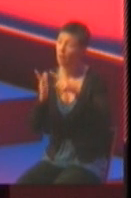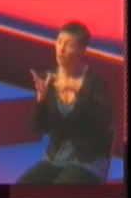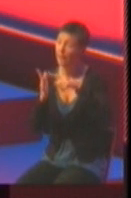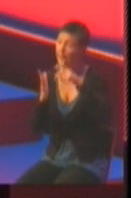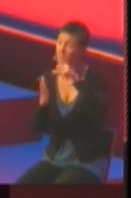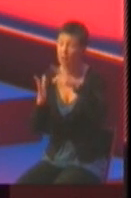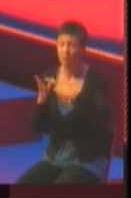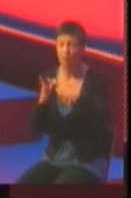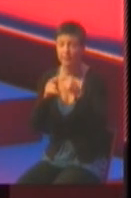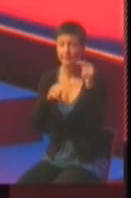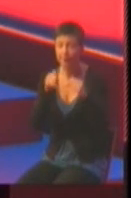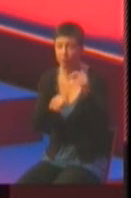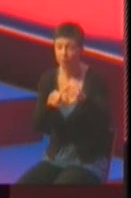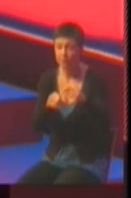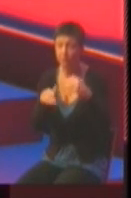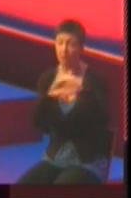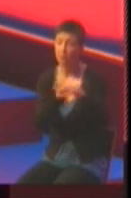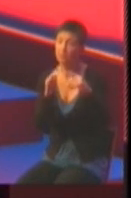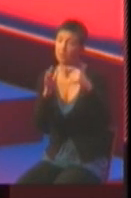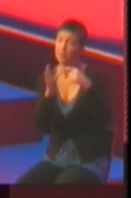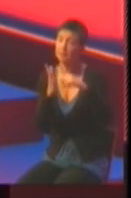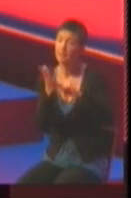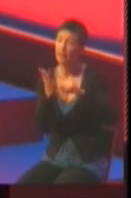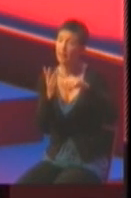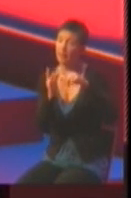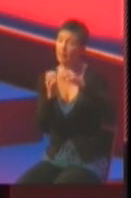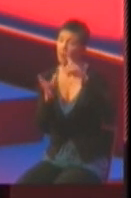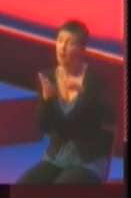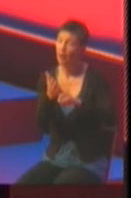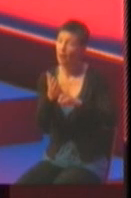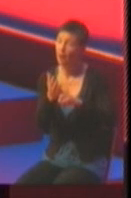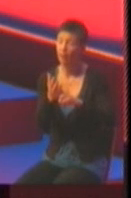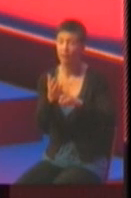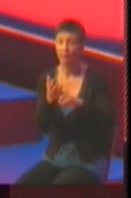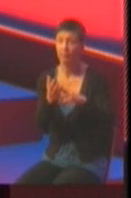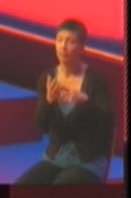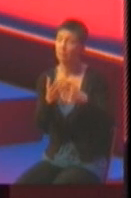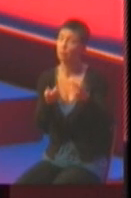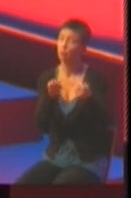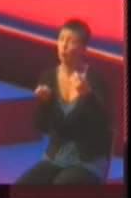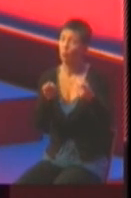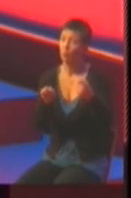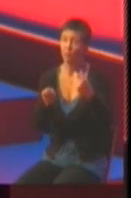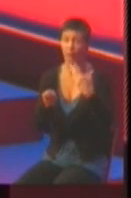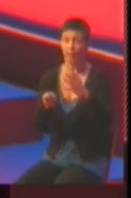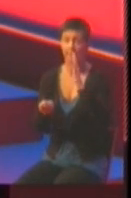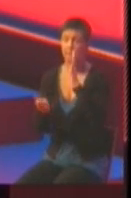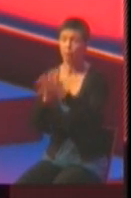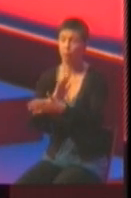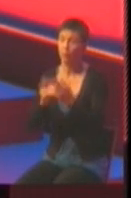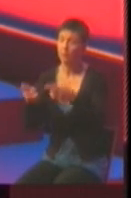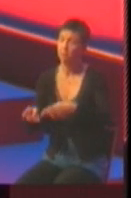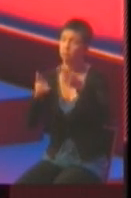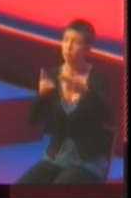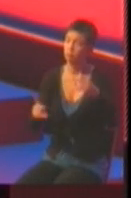sheltered by the Taliban rule in Afghanistan, brought down the Twin Towers using planes